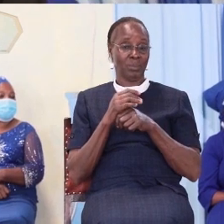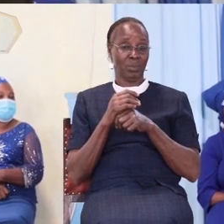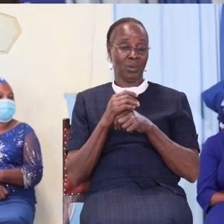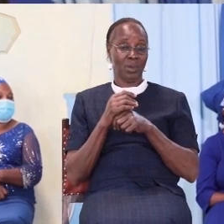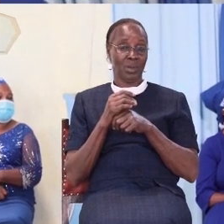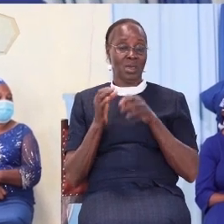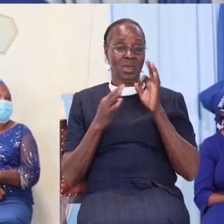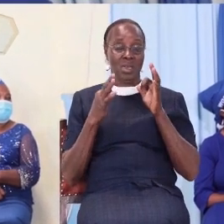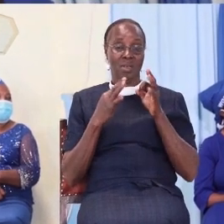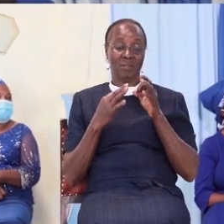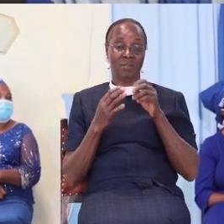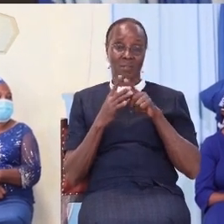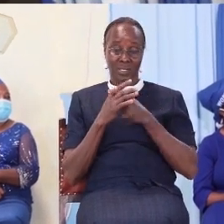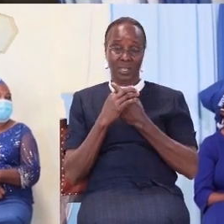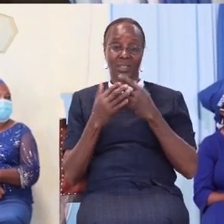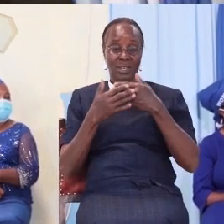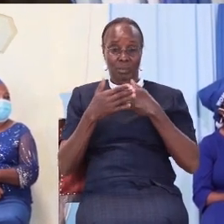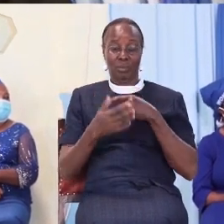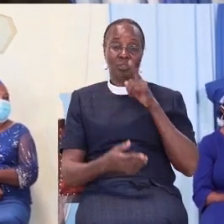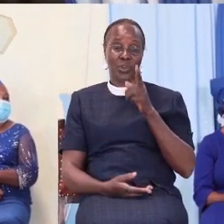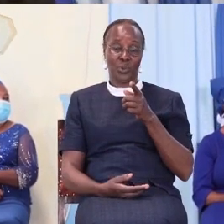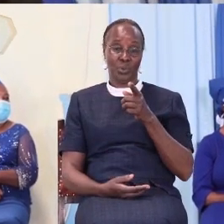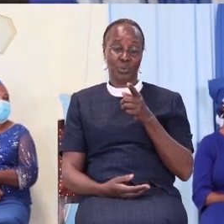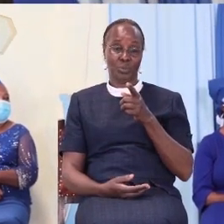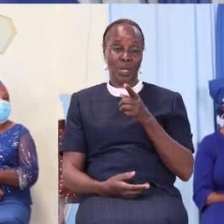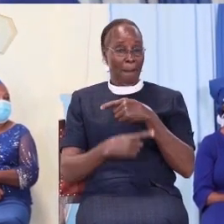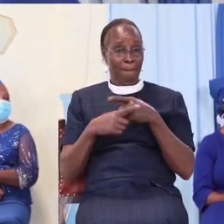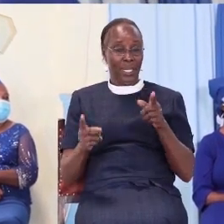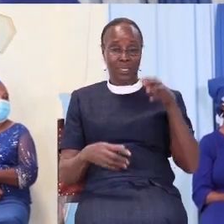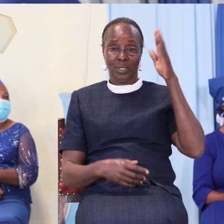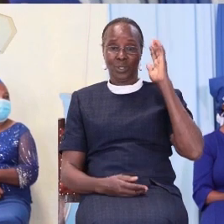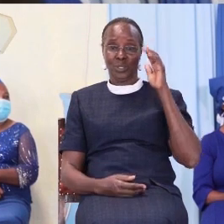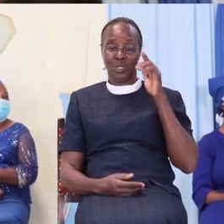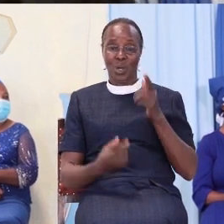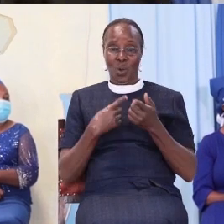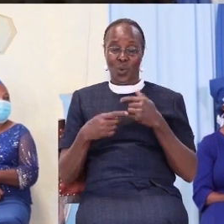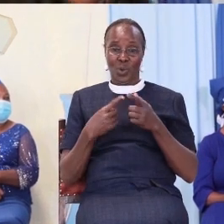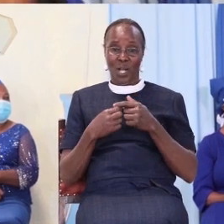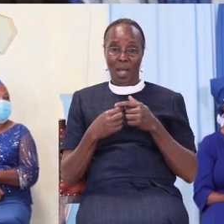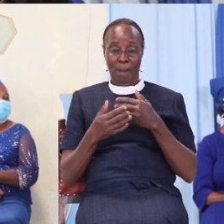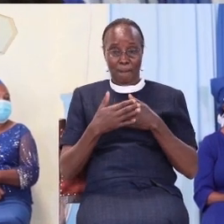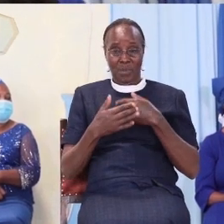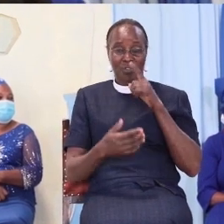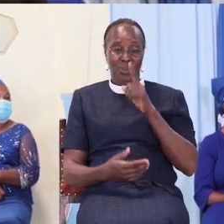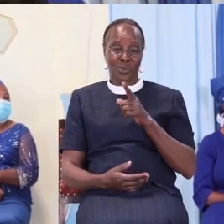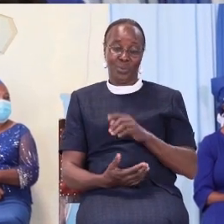The Lord God says, because I have gone before you, I will